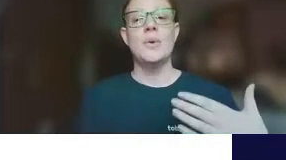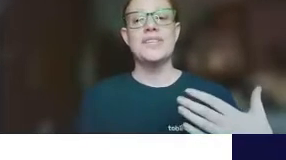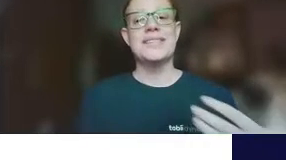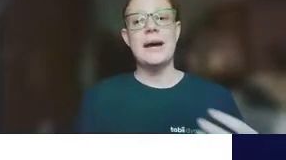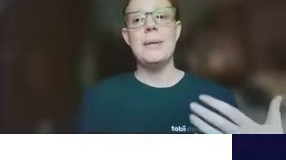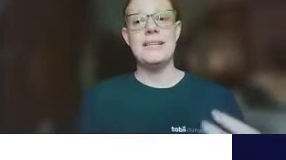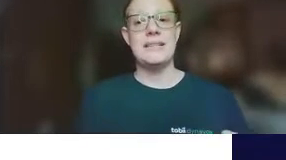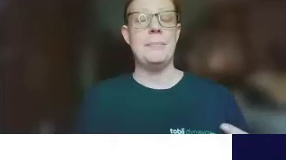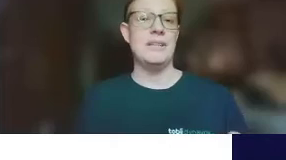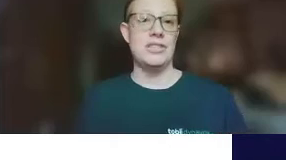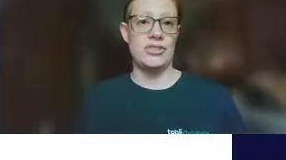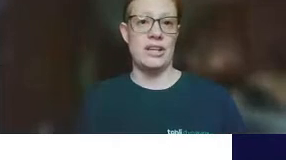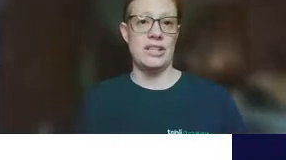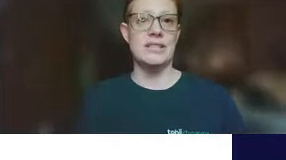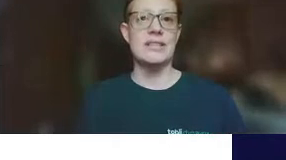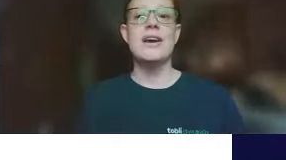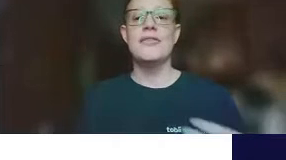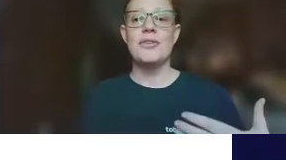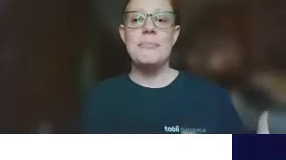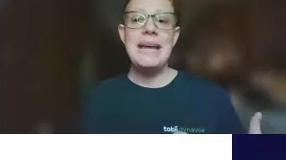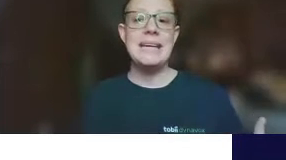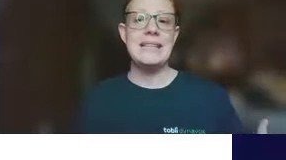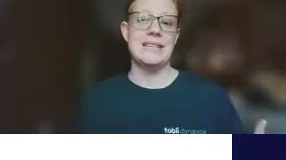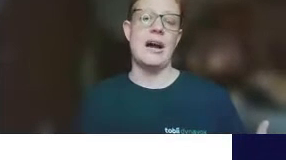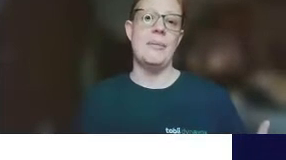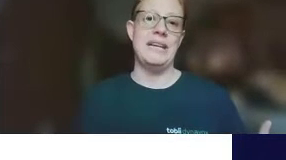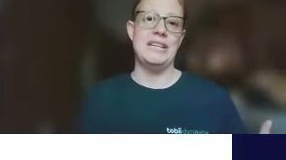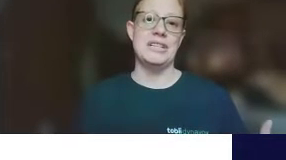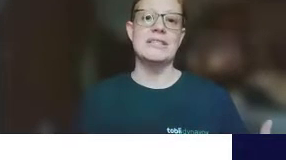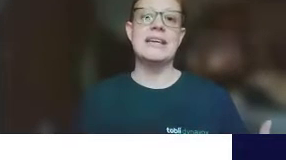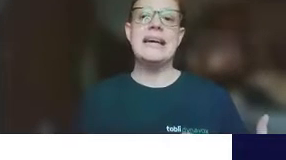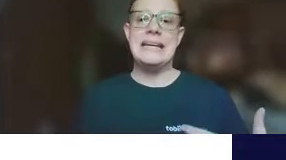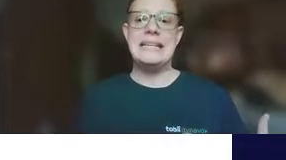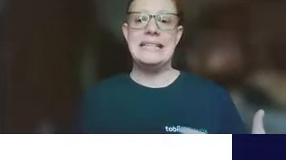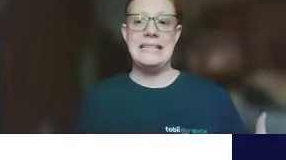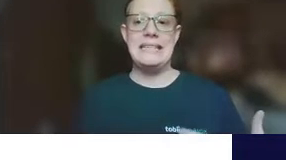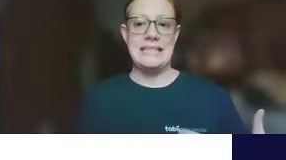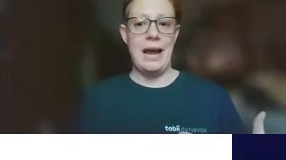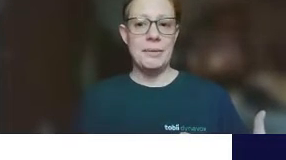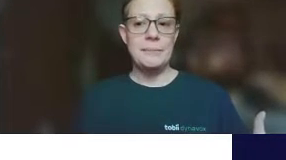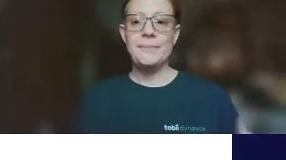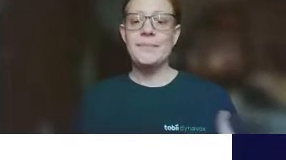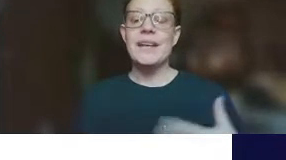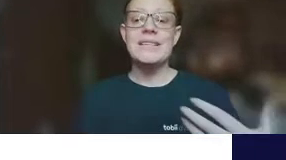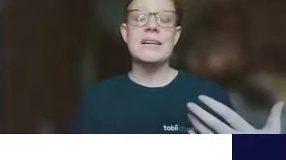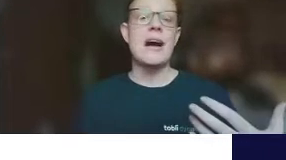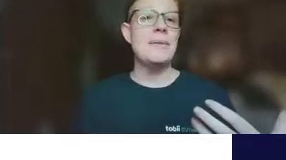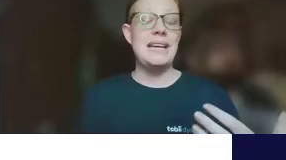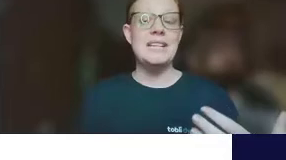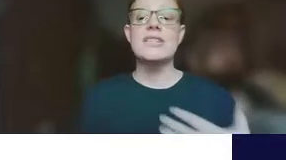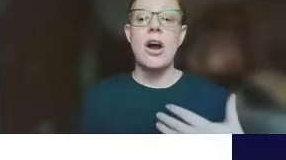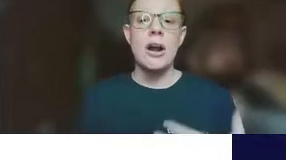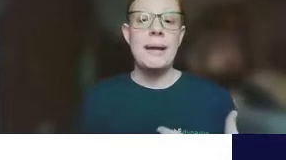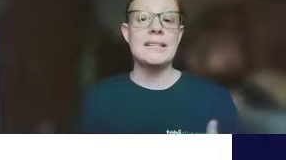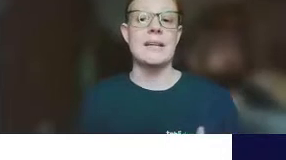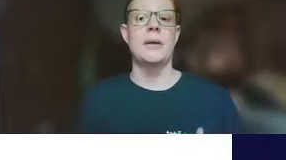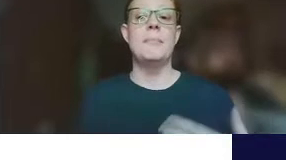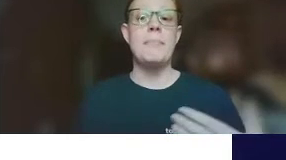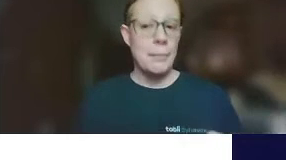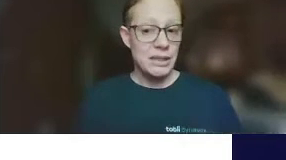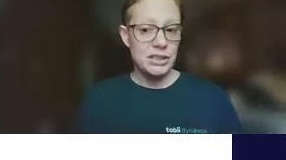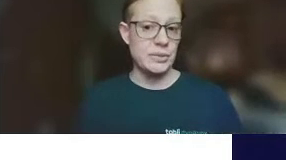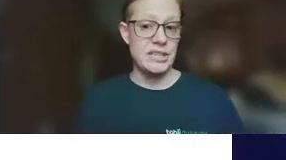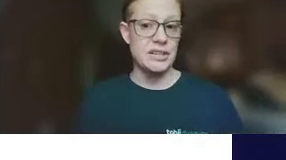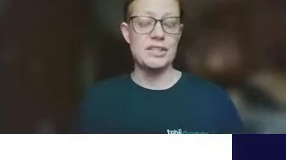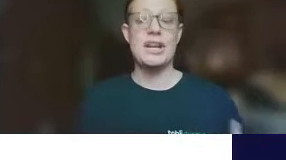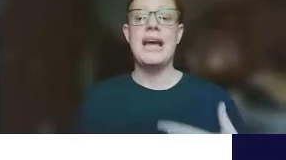with step-by-step instructions for making these accommodations in TD-SNAP. These accommodations are based on